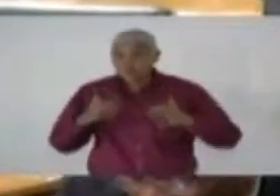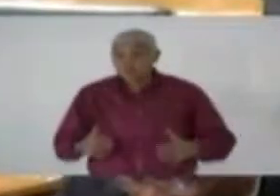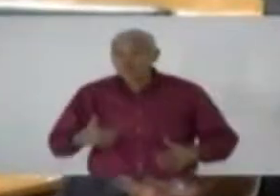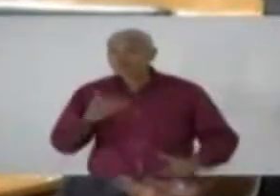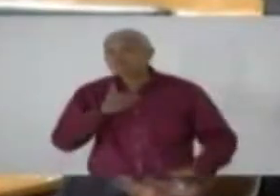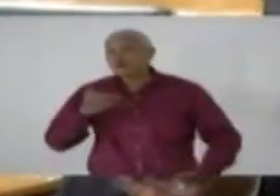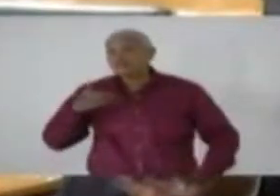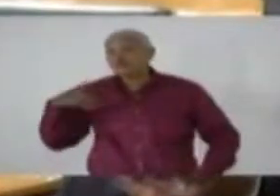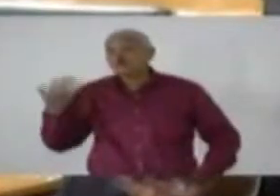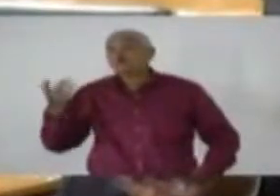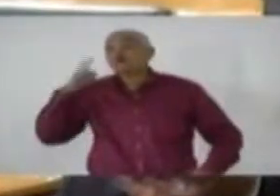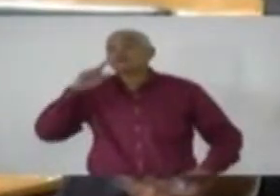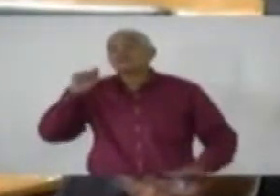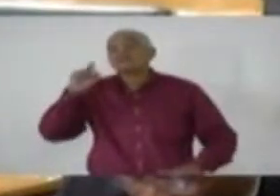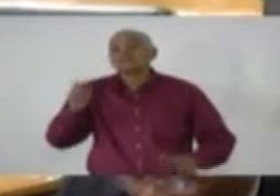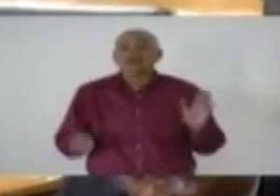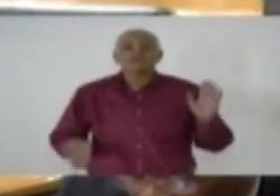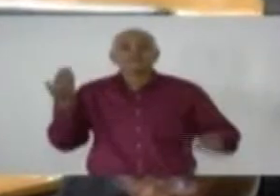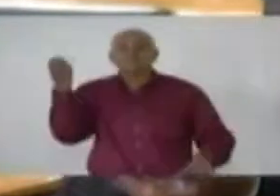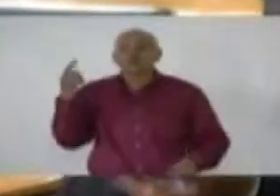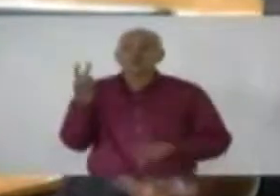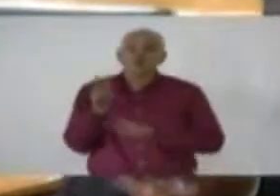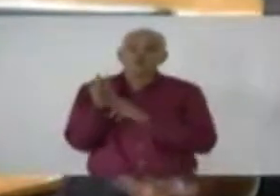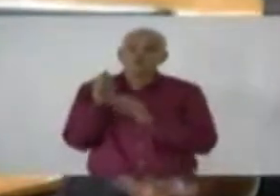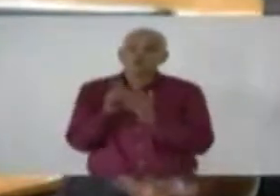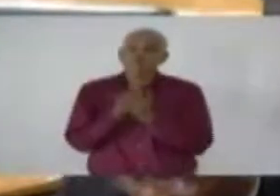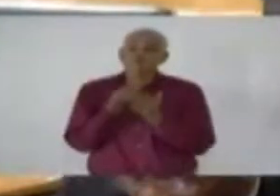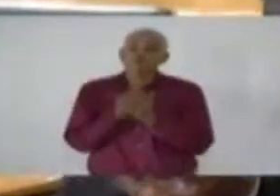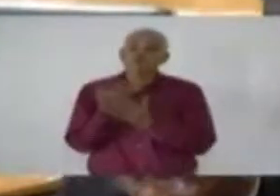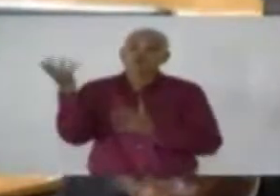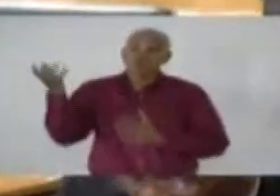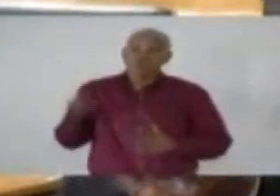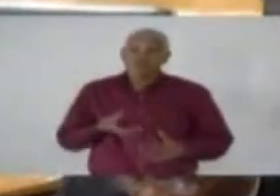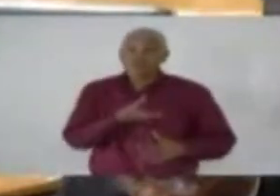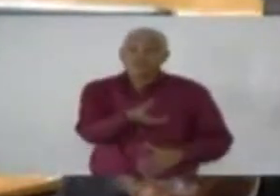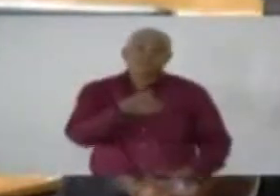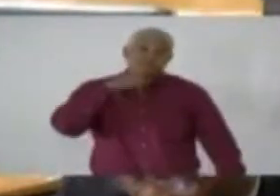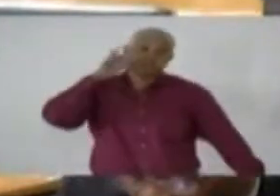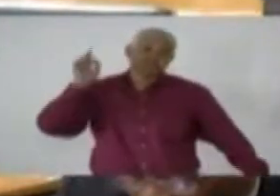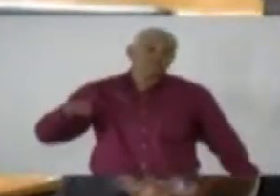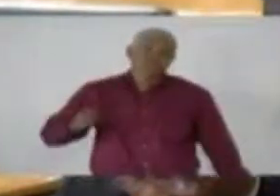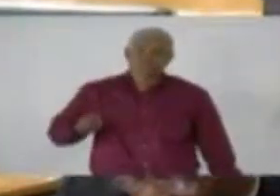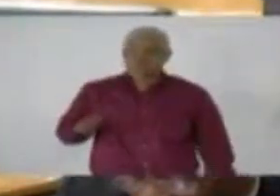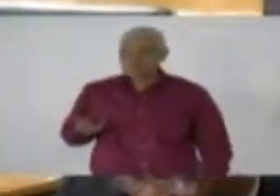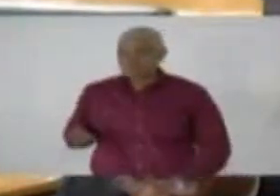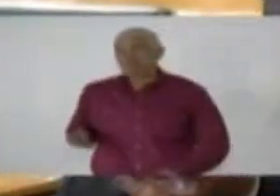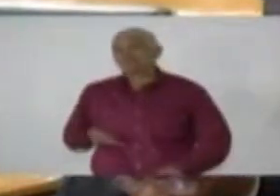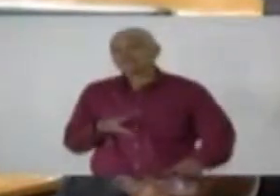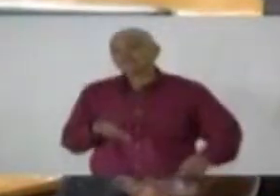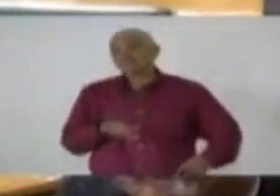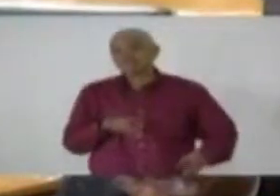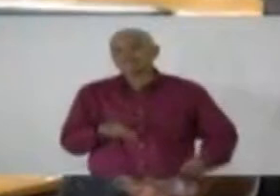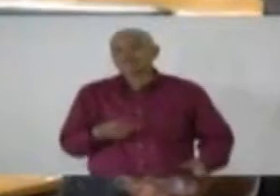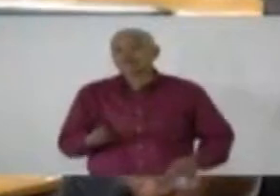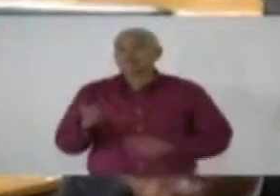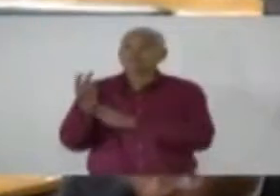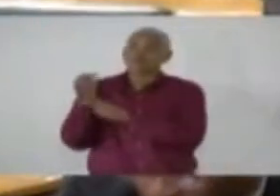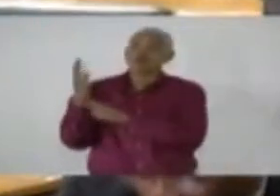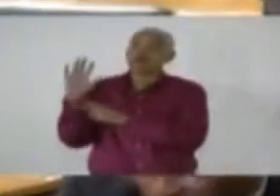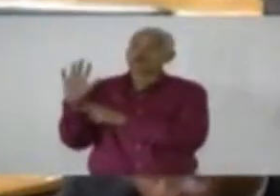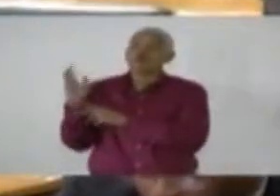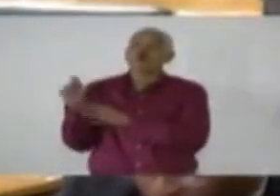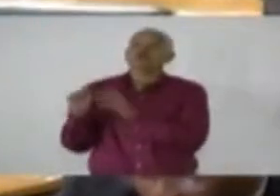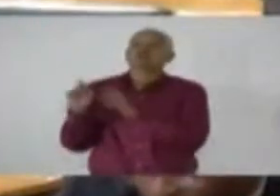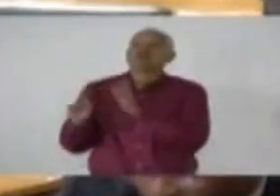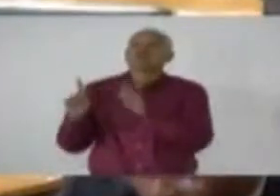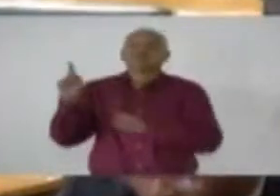colleagues raising taxes or borrowing any extra money to do it. That is good